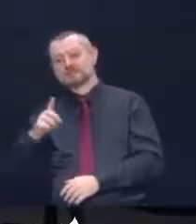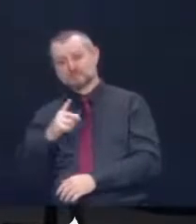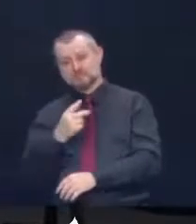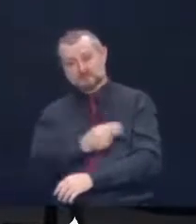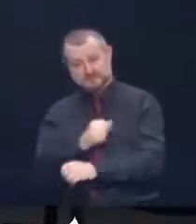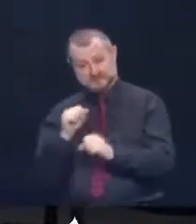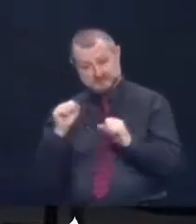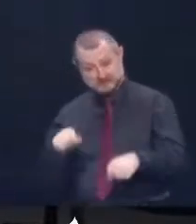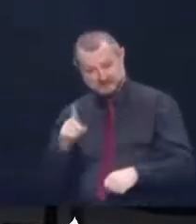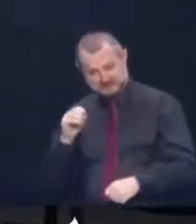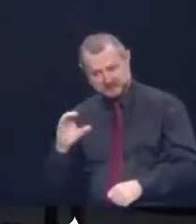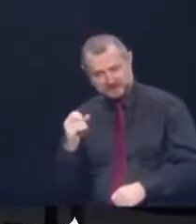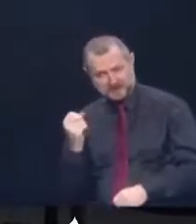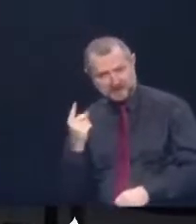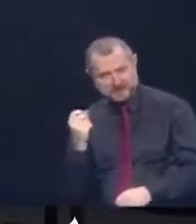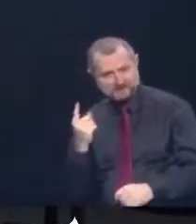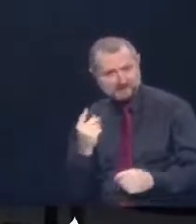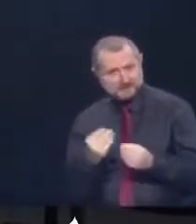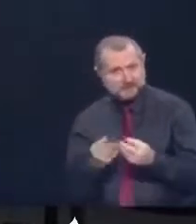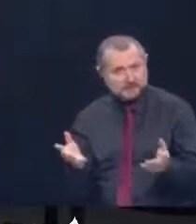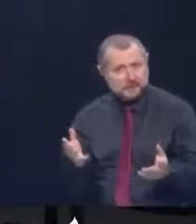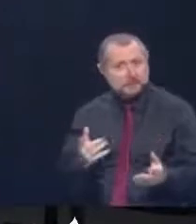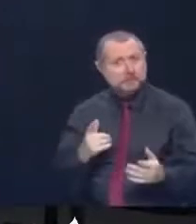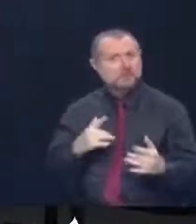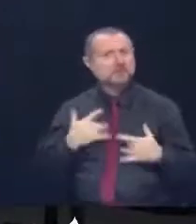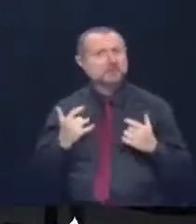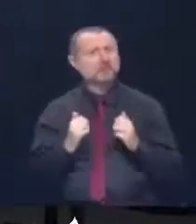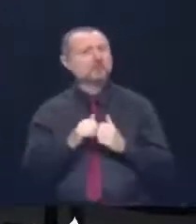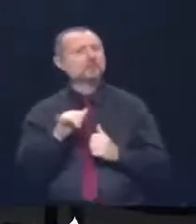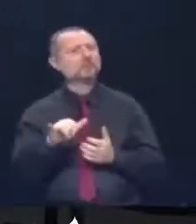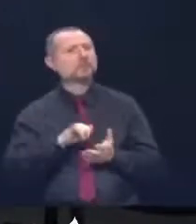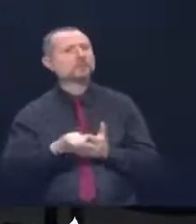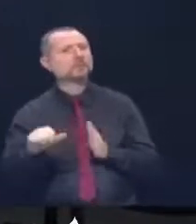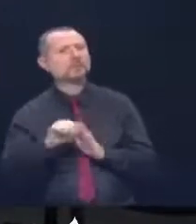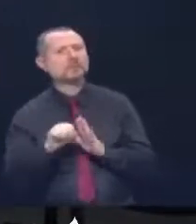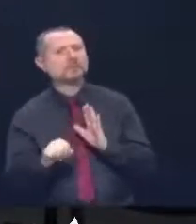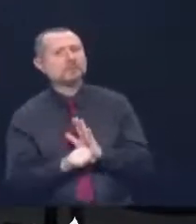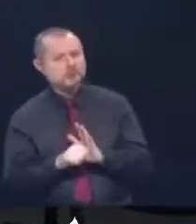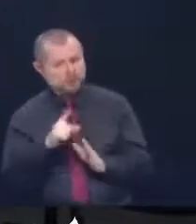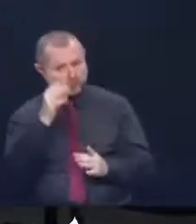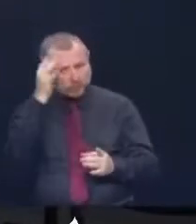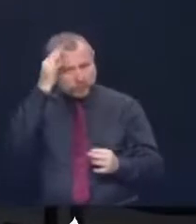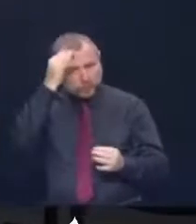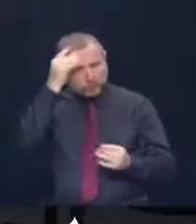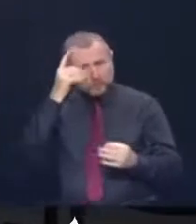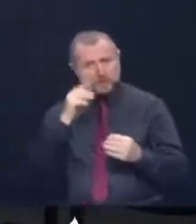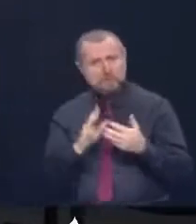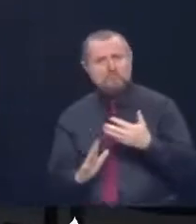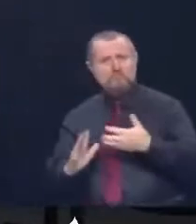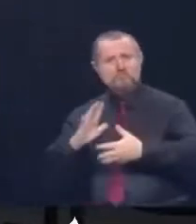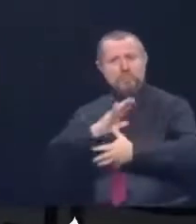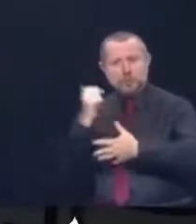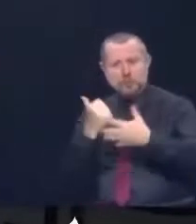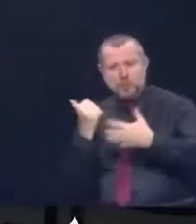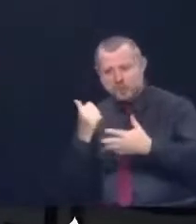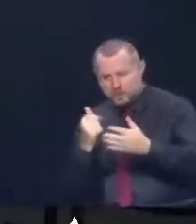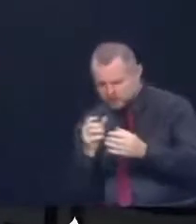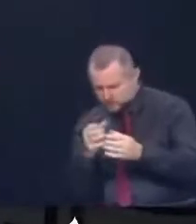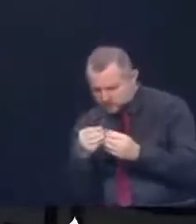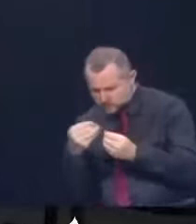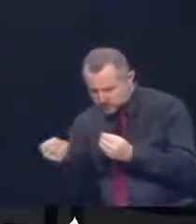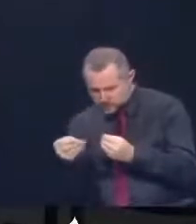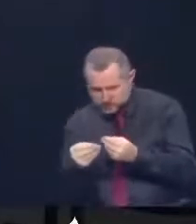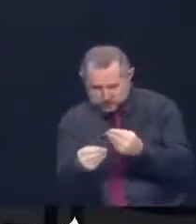distribution. What is the status of state efforts? And has any thought been given to this idea of prioritizing vaccinations for people who are most at risk